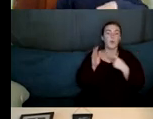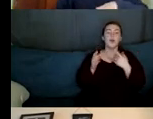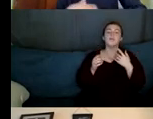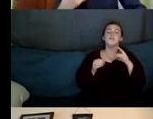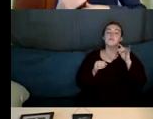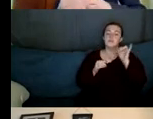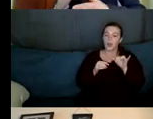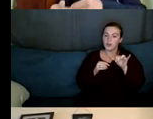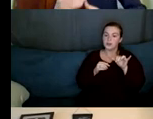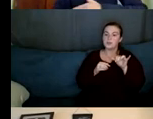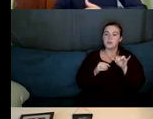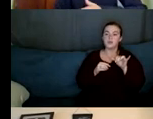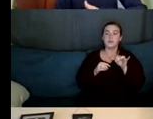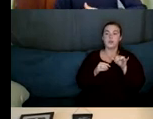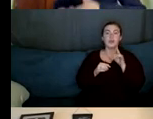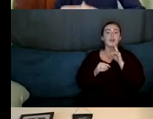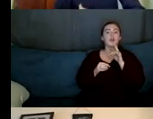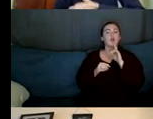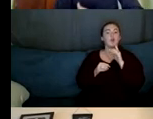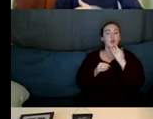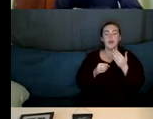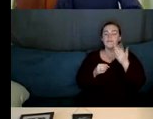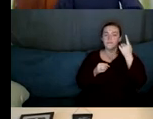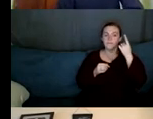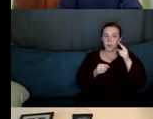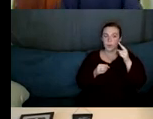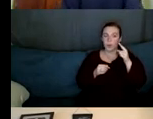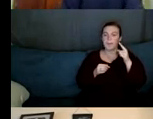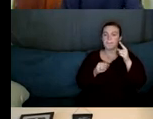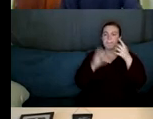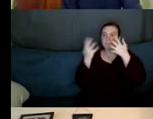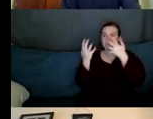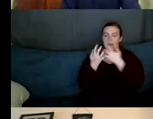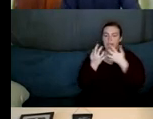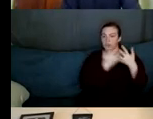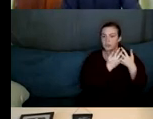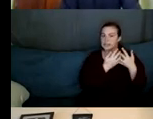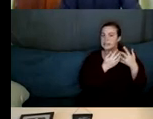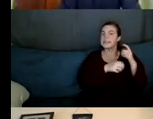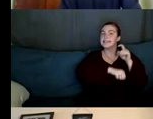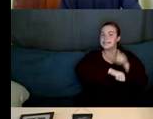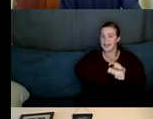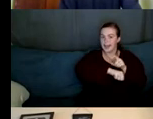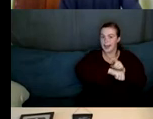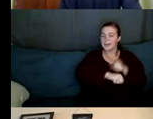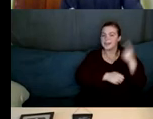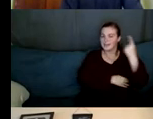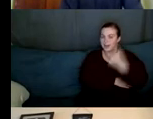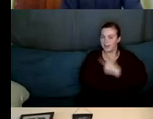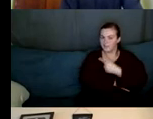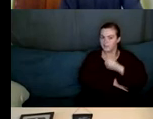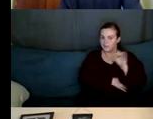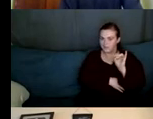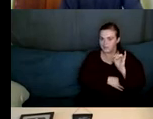that you're getting the right time for the date you're planning for, because it might not be the same as the right time when you